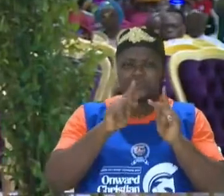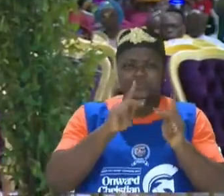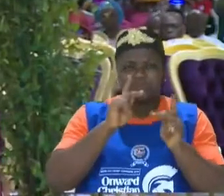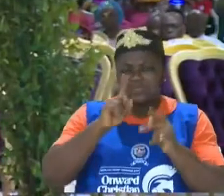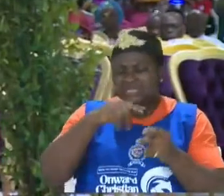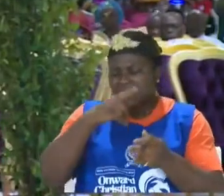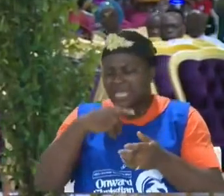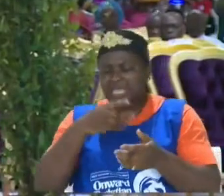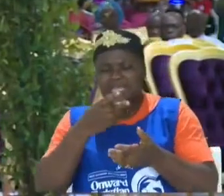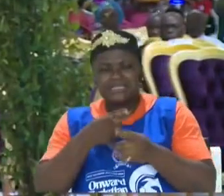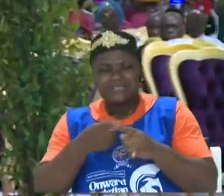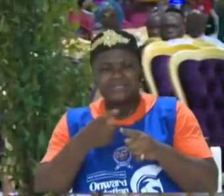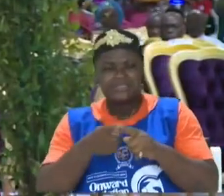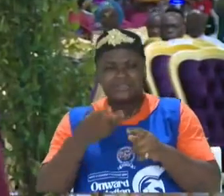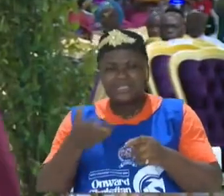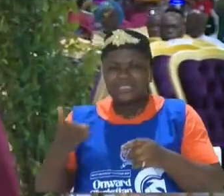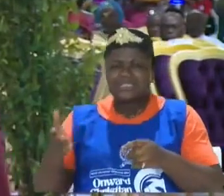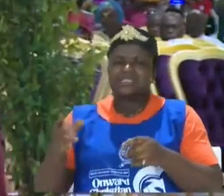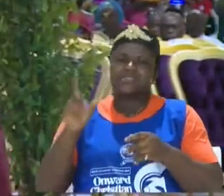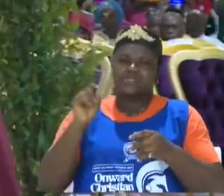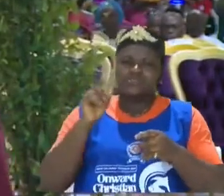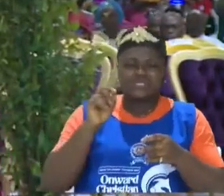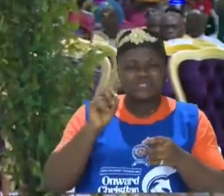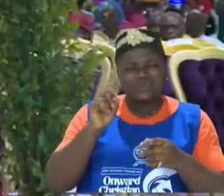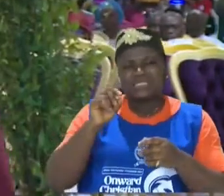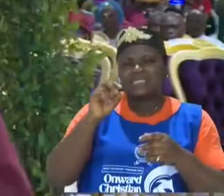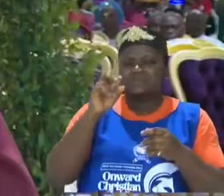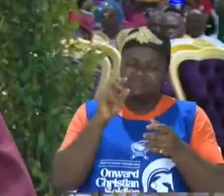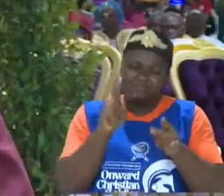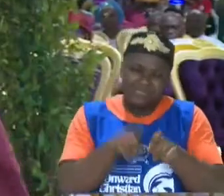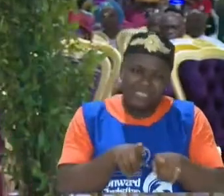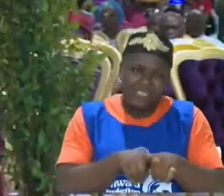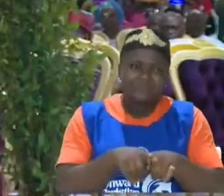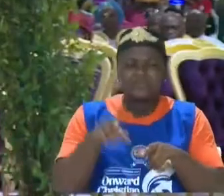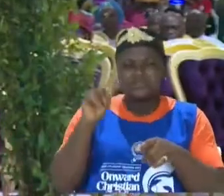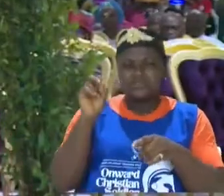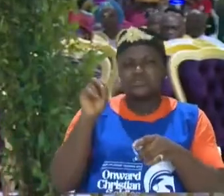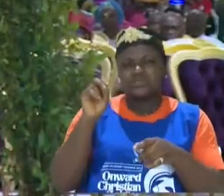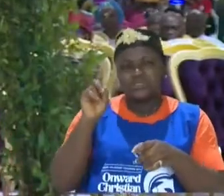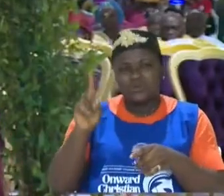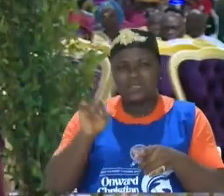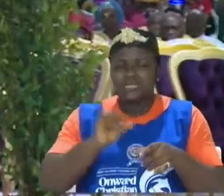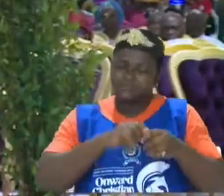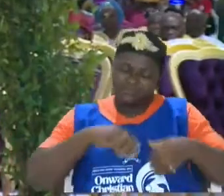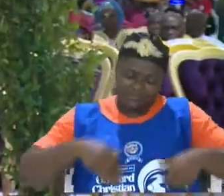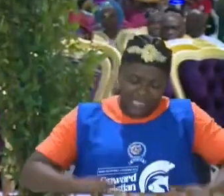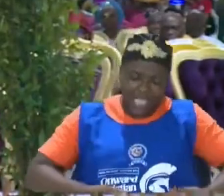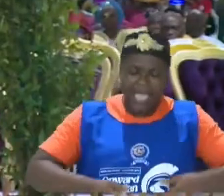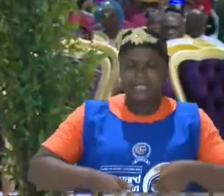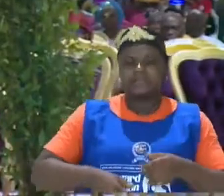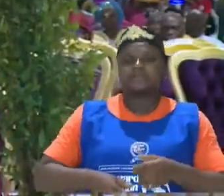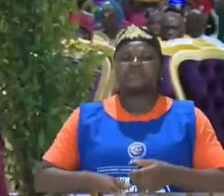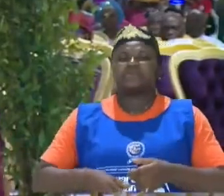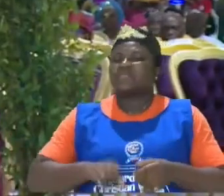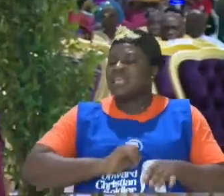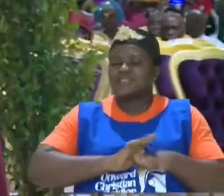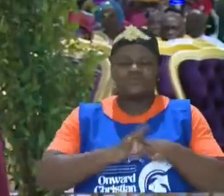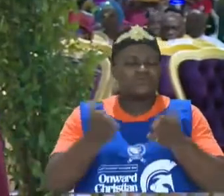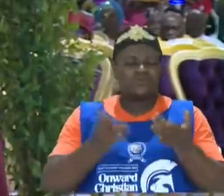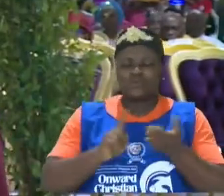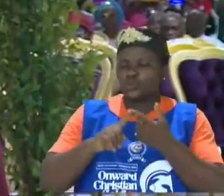pastor, whatever. It's too much. 2020, the same thing. 2021, I was just tired. I said, God, I engaged in my practice